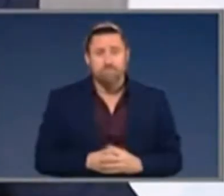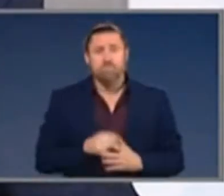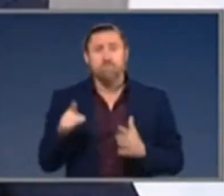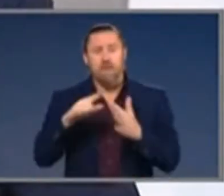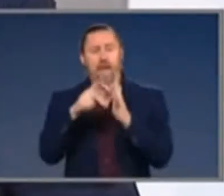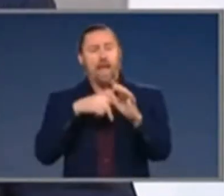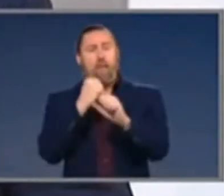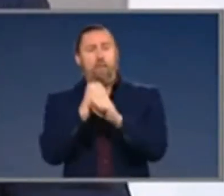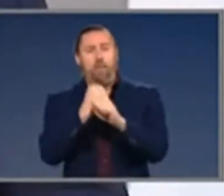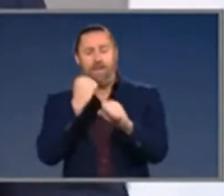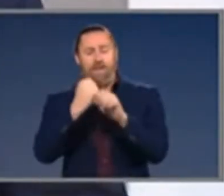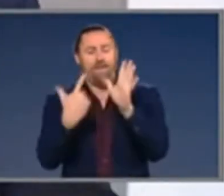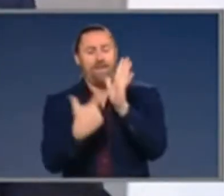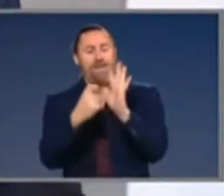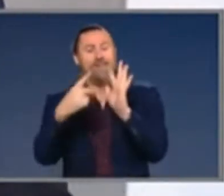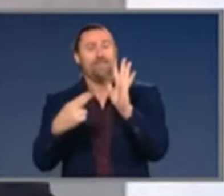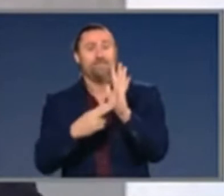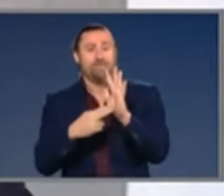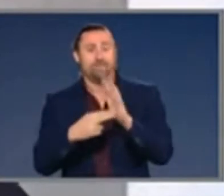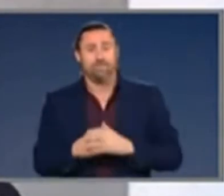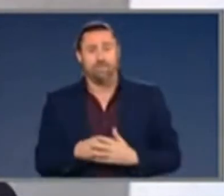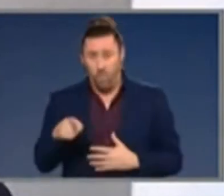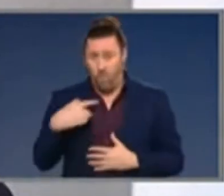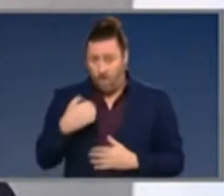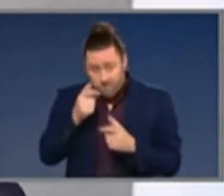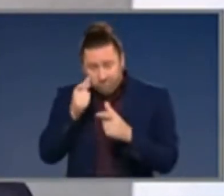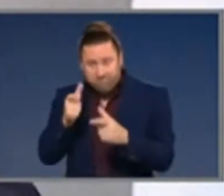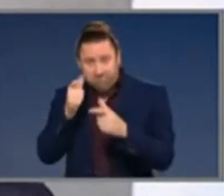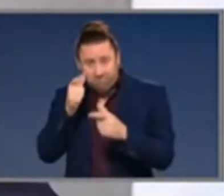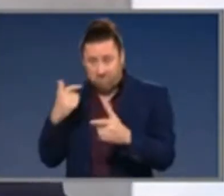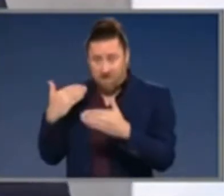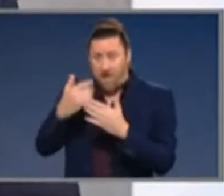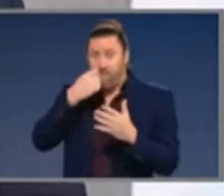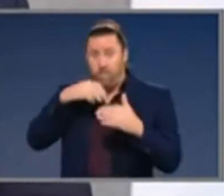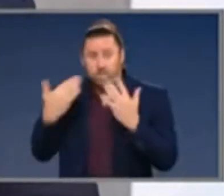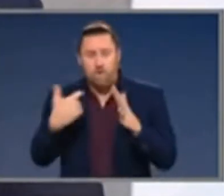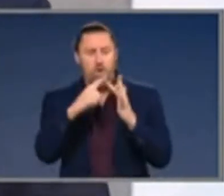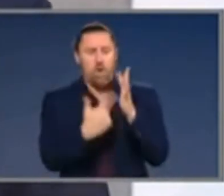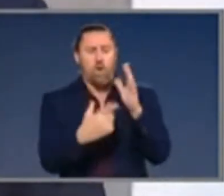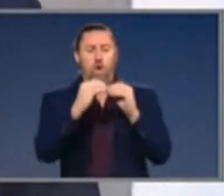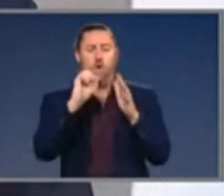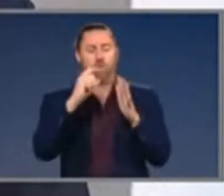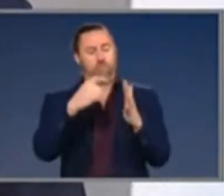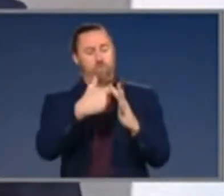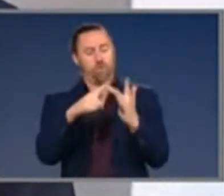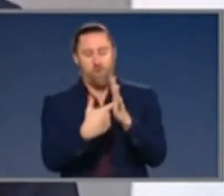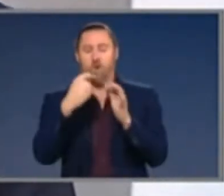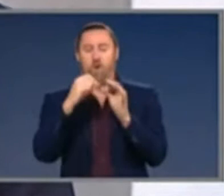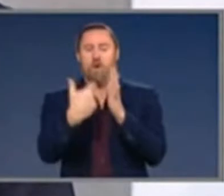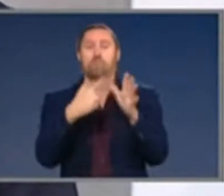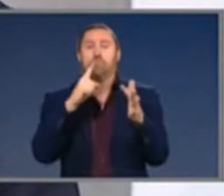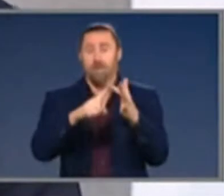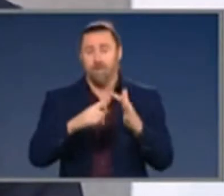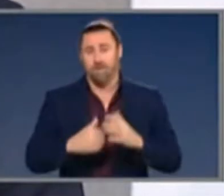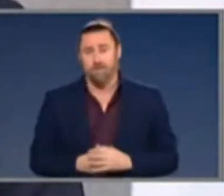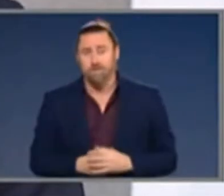such as Epping Gardens, where we've been working very consistently over recent days, in Kirkbrae. There are a range of